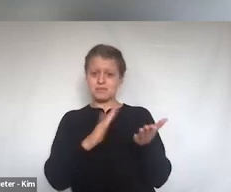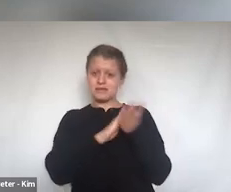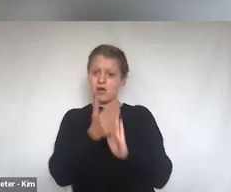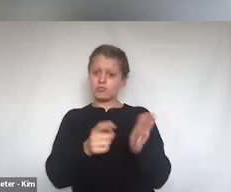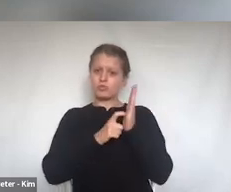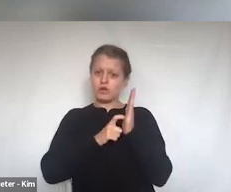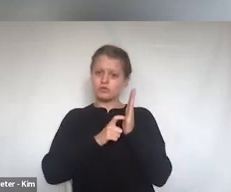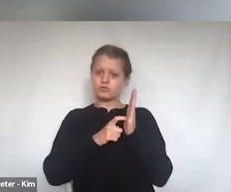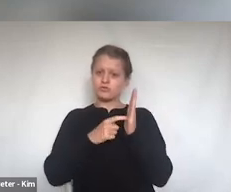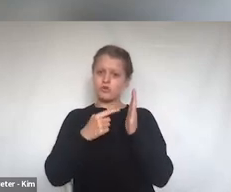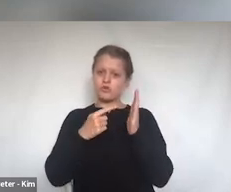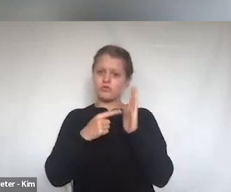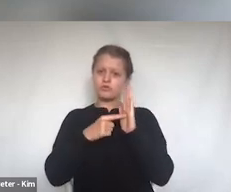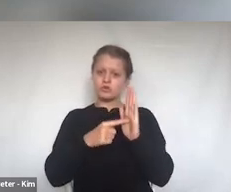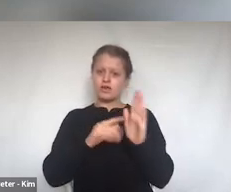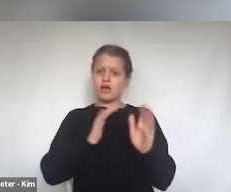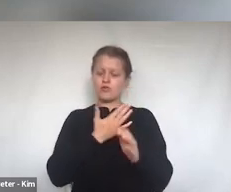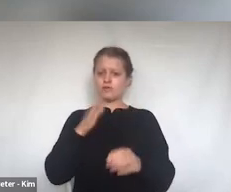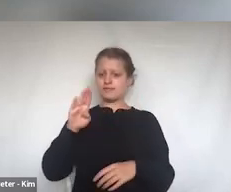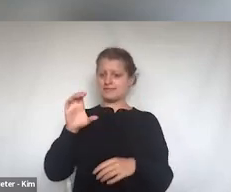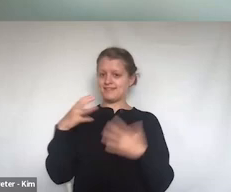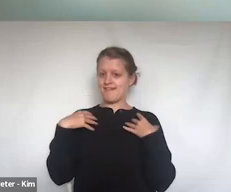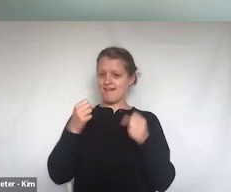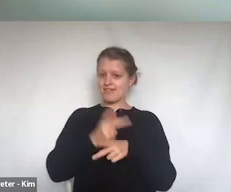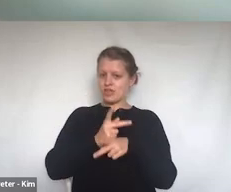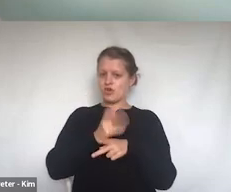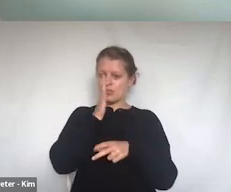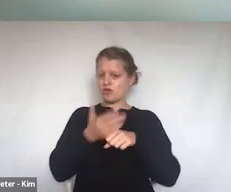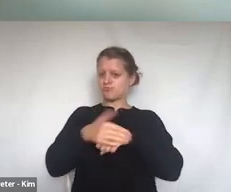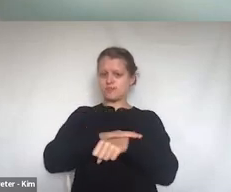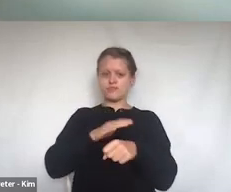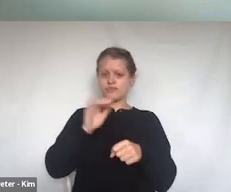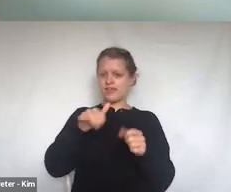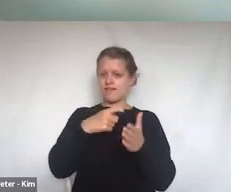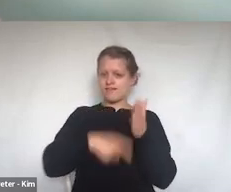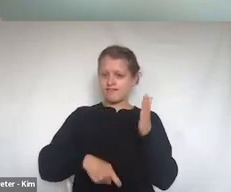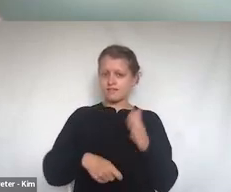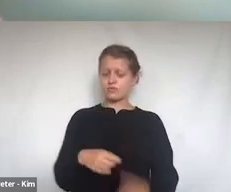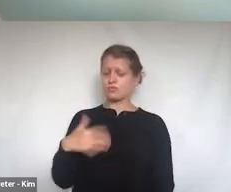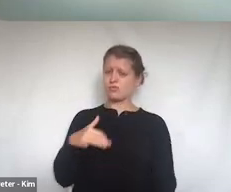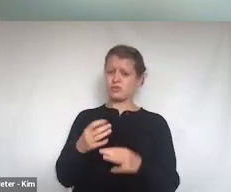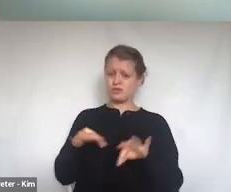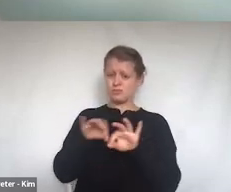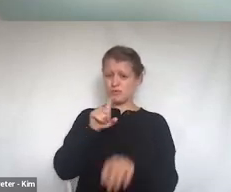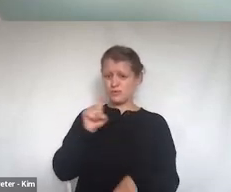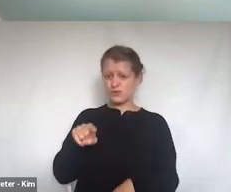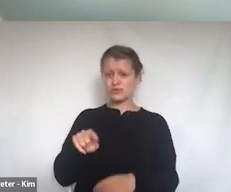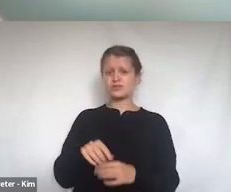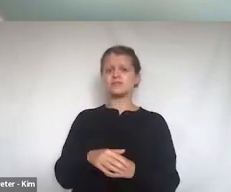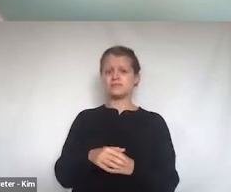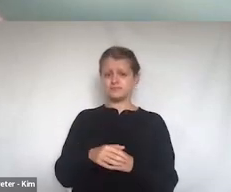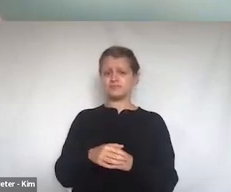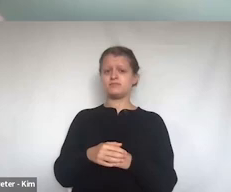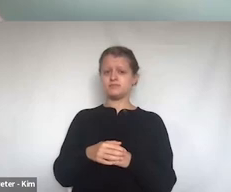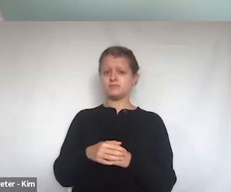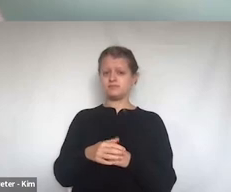covered under our BC healthcare? Yeah, an important question. This is something that the coroner's report after the BC heat dome